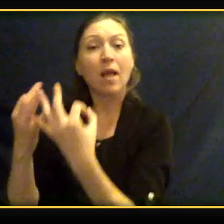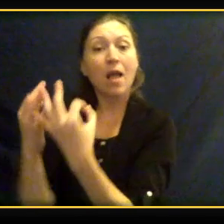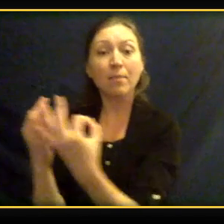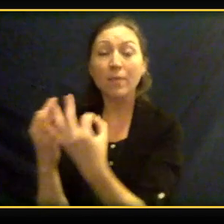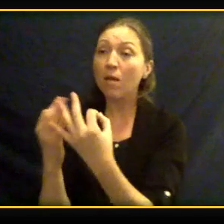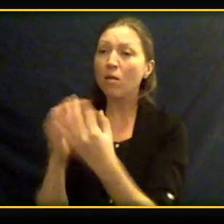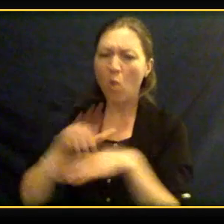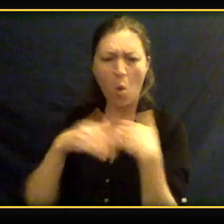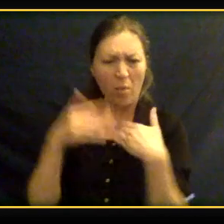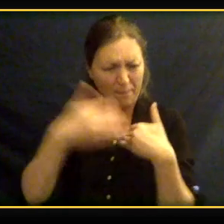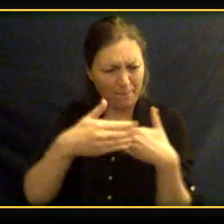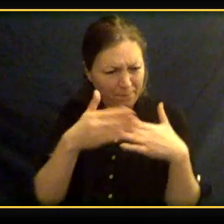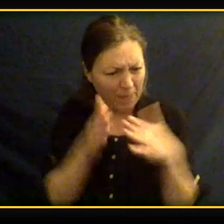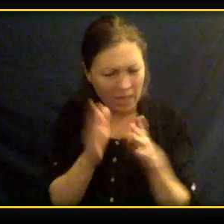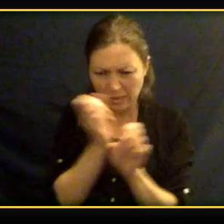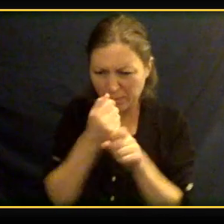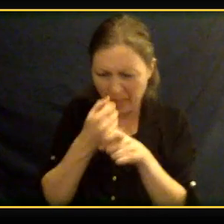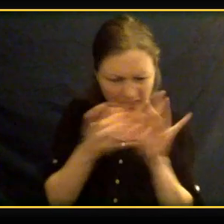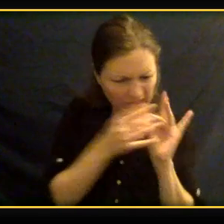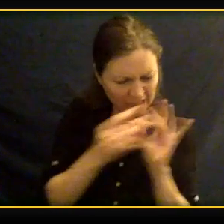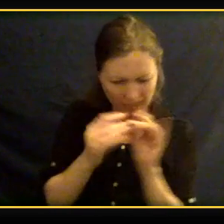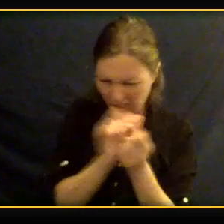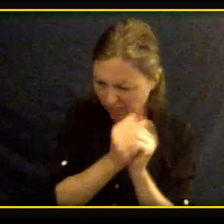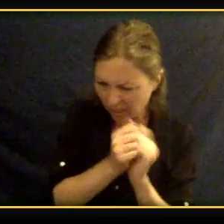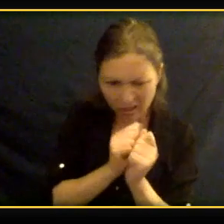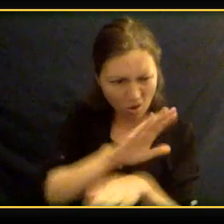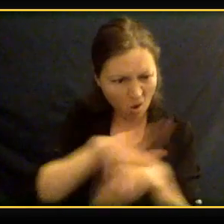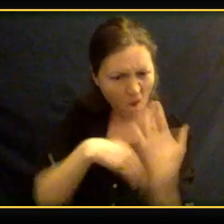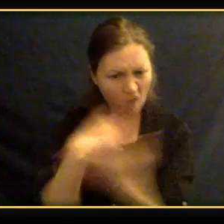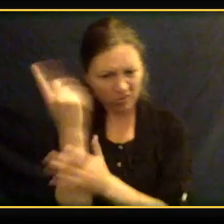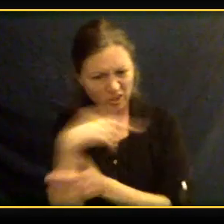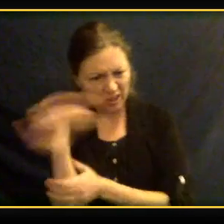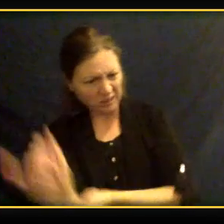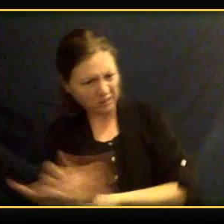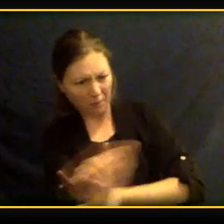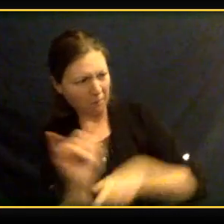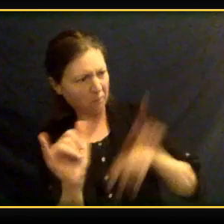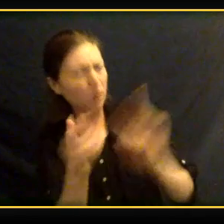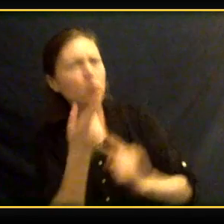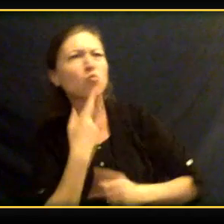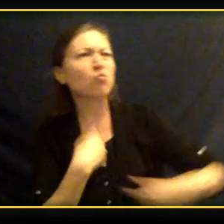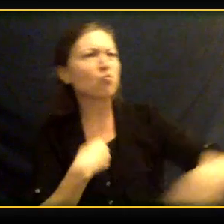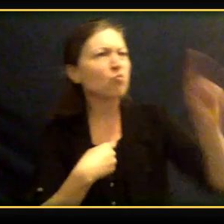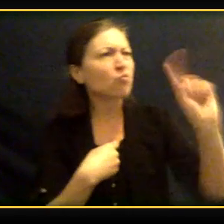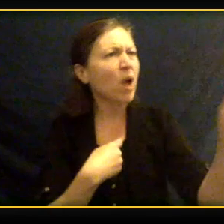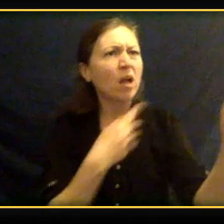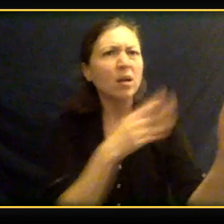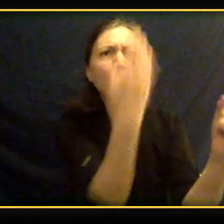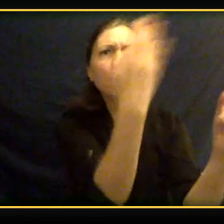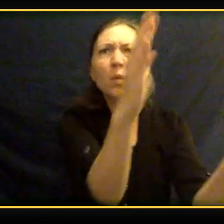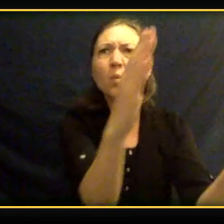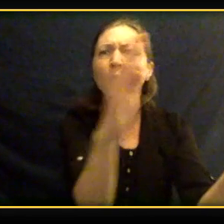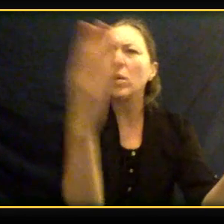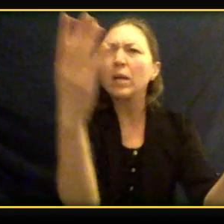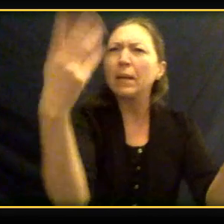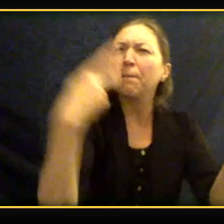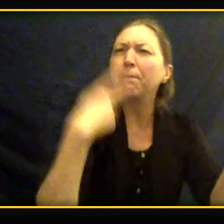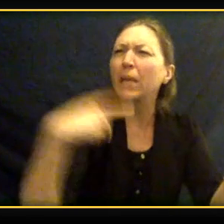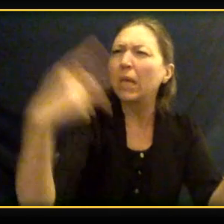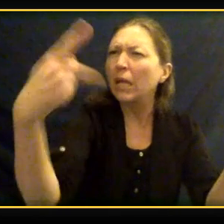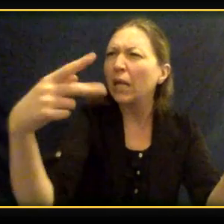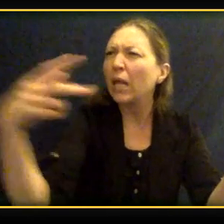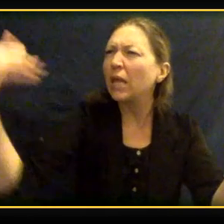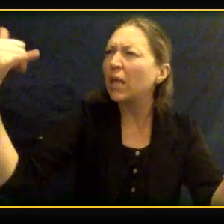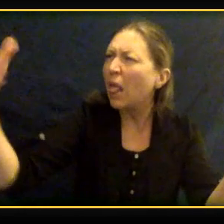ticky-tacky, and they all look just the same. There's a red one and a blue one, and a pink one and a yellow